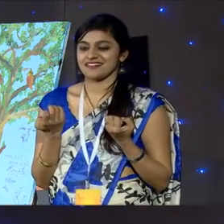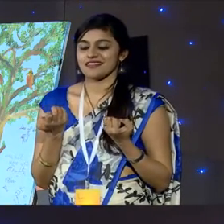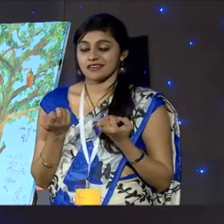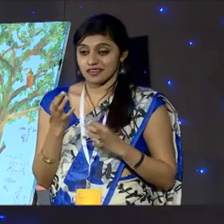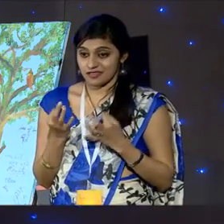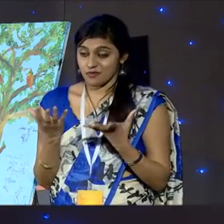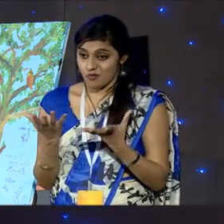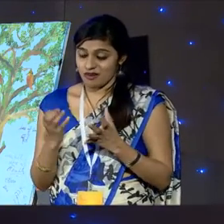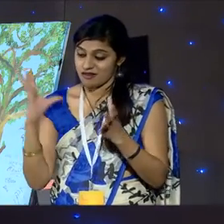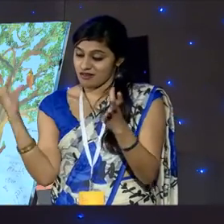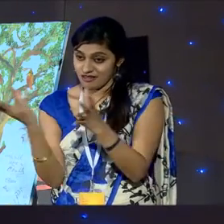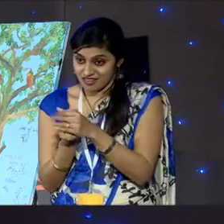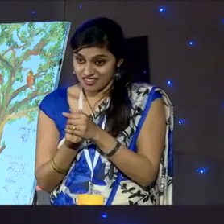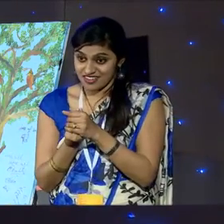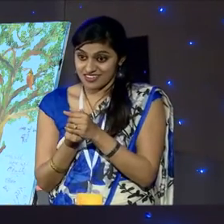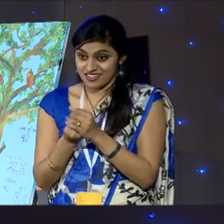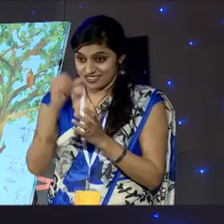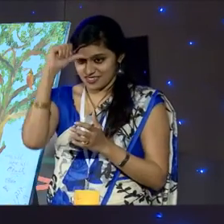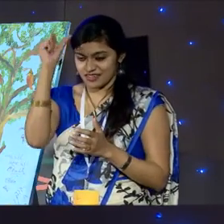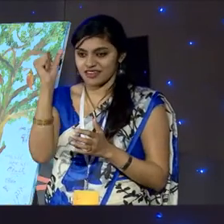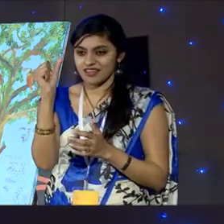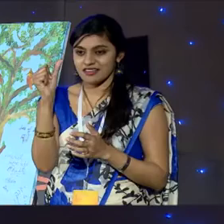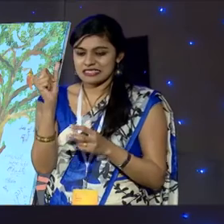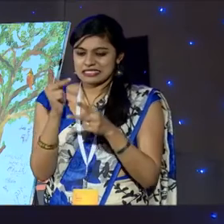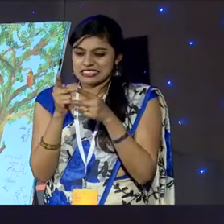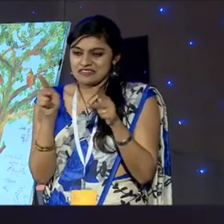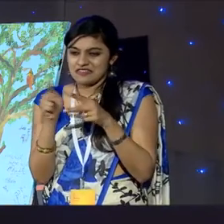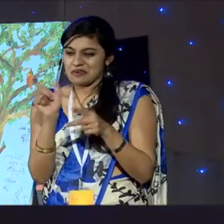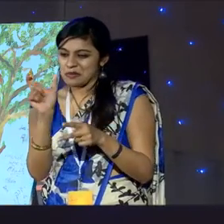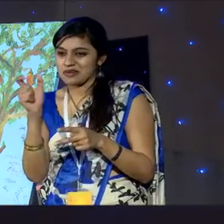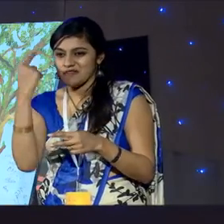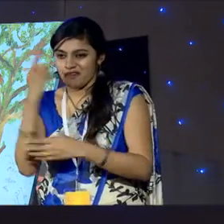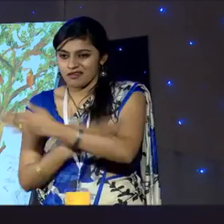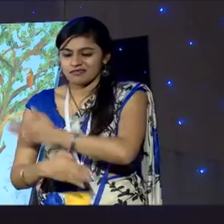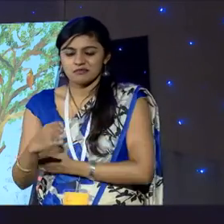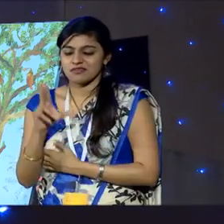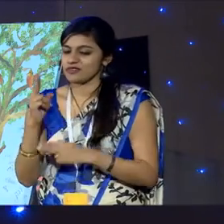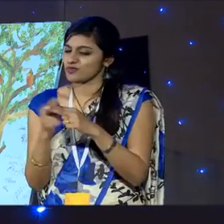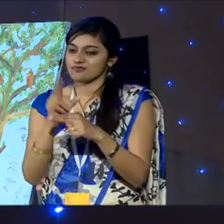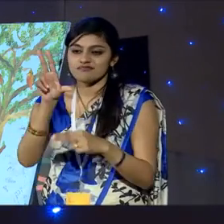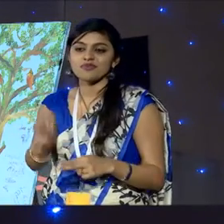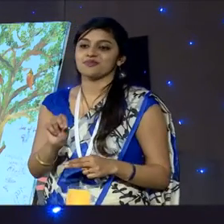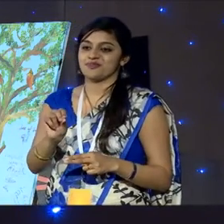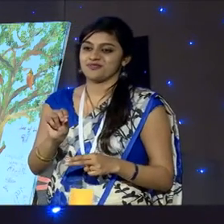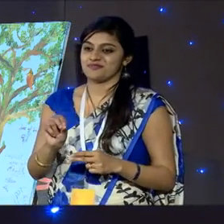let's forget these special terms. I think that's the first step. At least